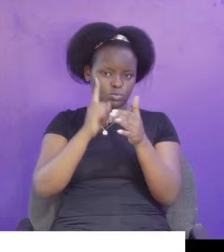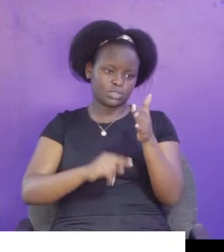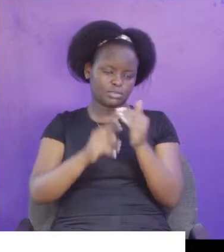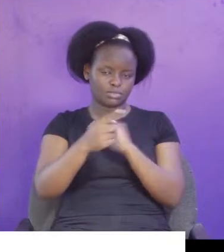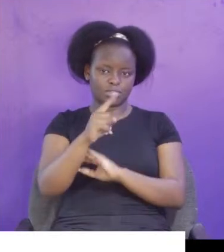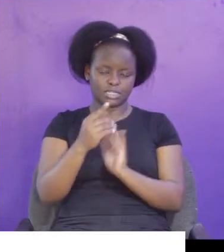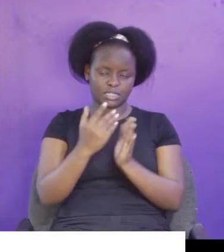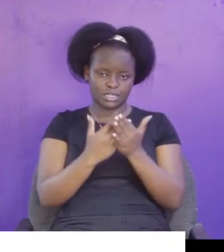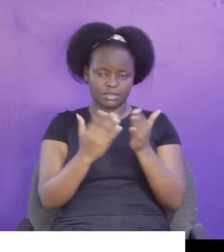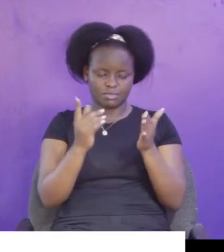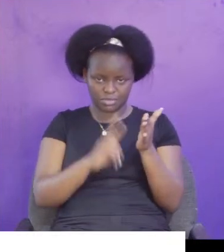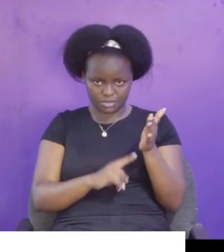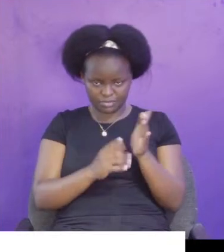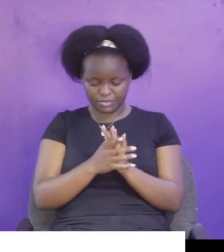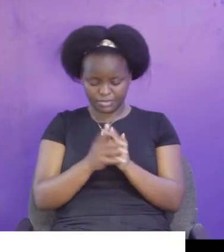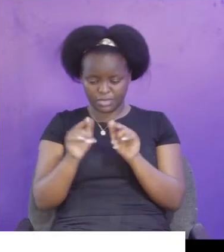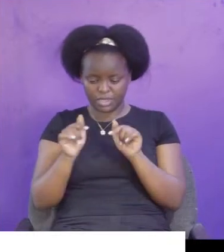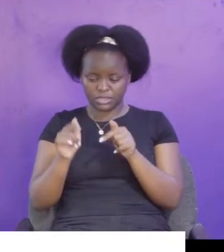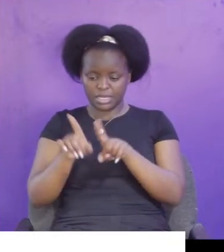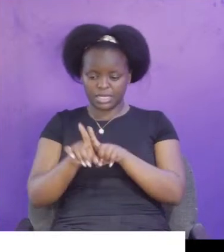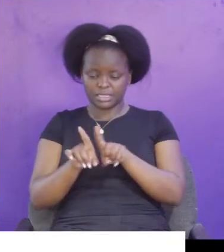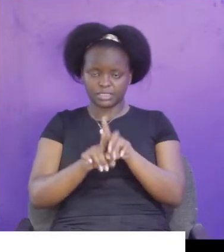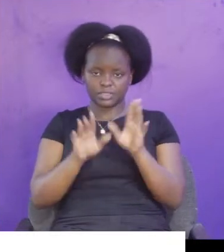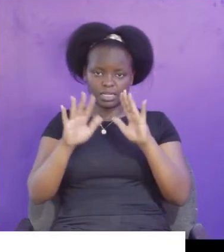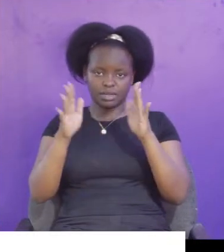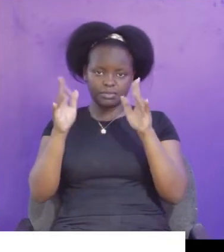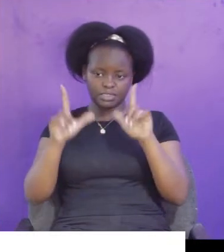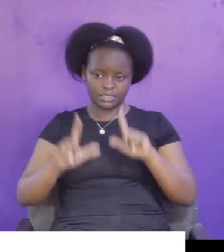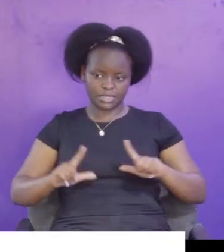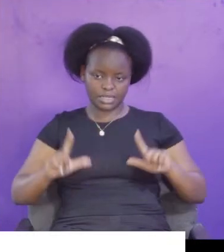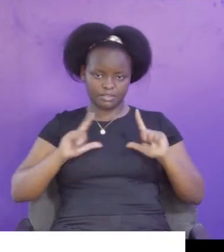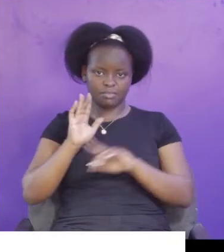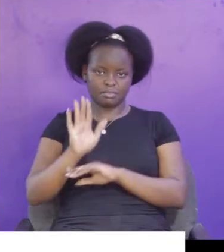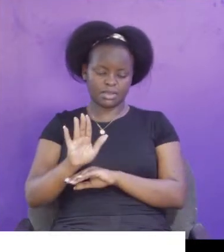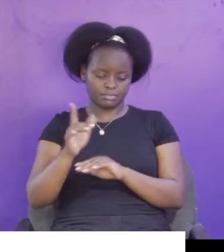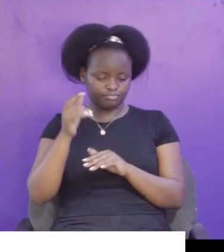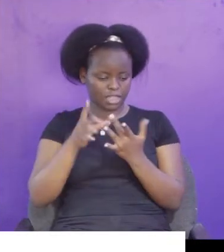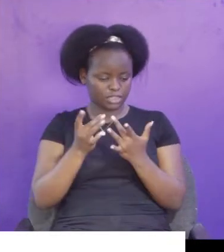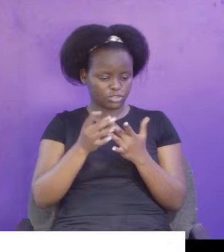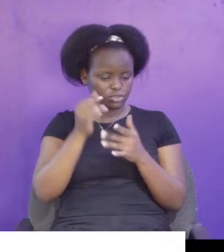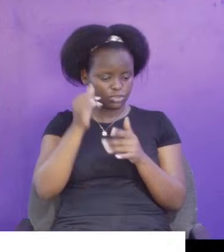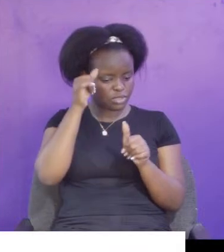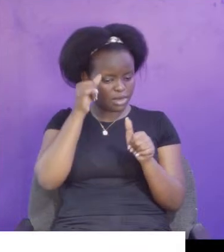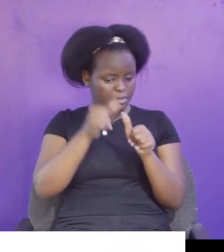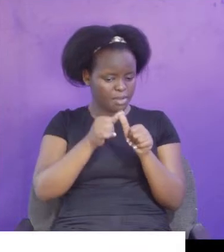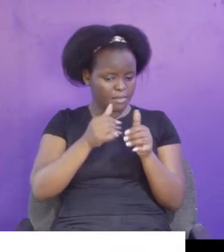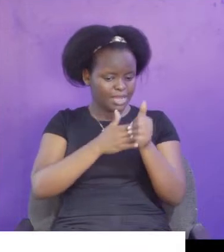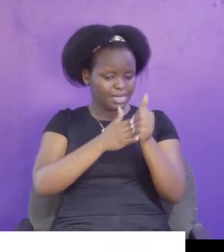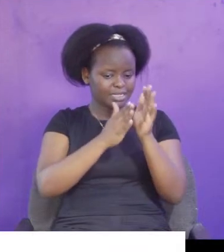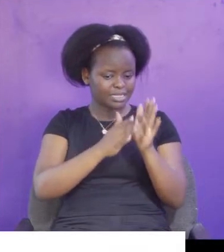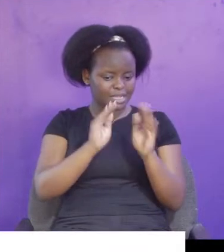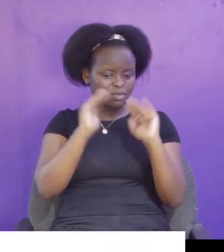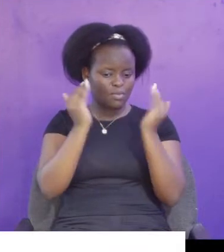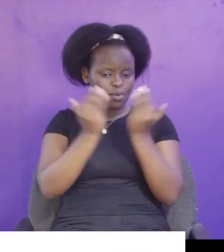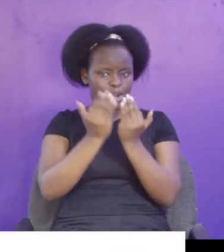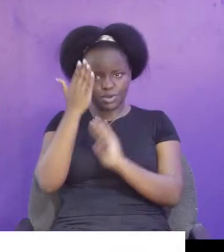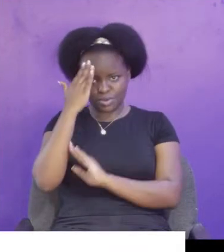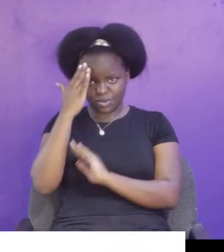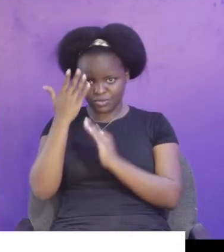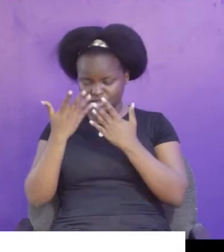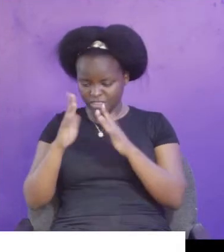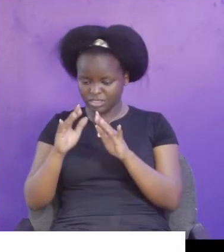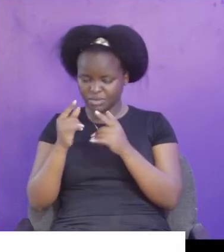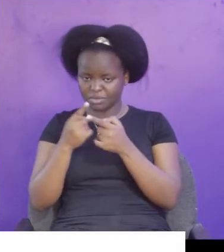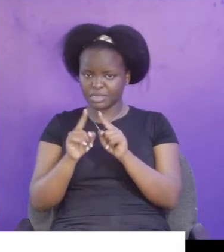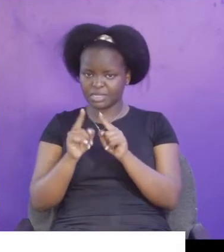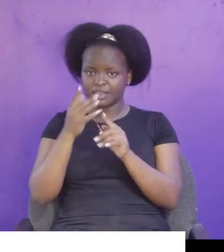Today, as we celebrate his life, I choose to remember not only the leader the world knew, but the father I loved with every